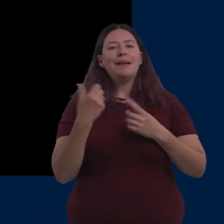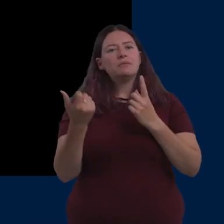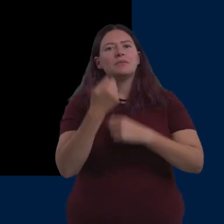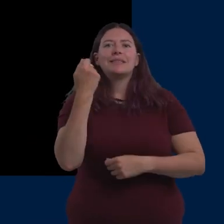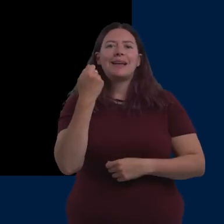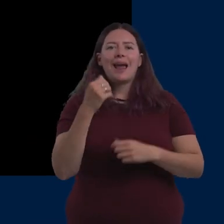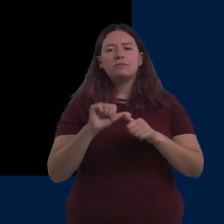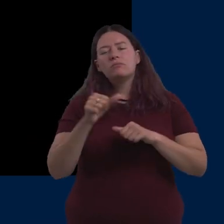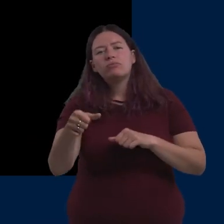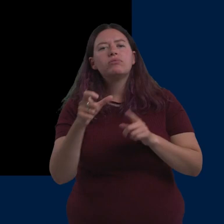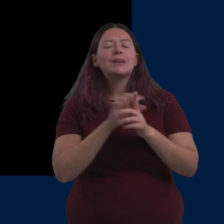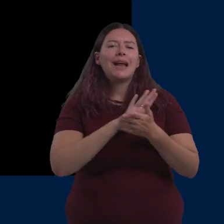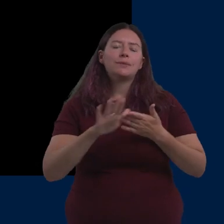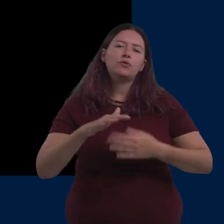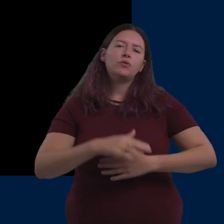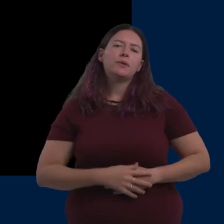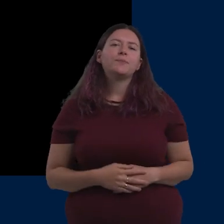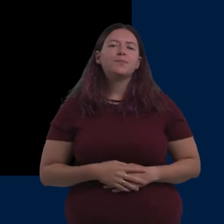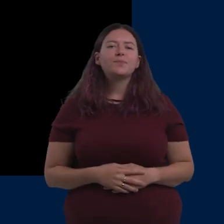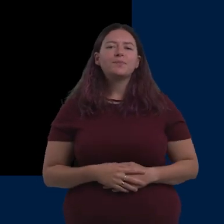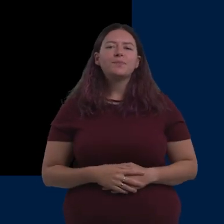successful beyond my time at Edinburgh.